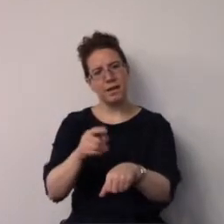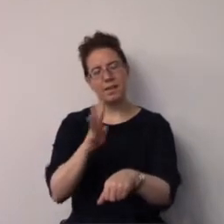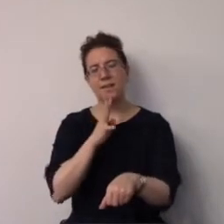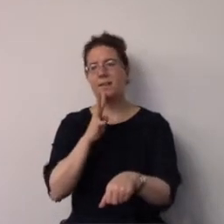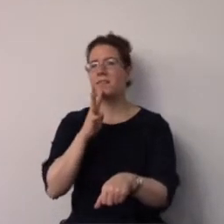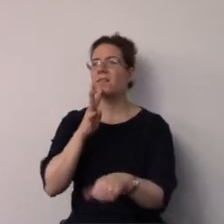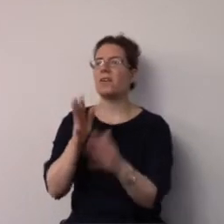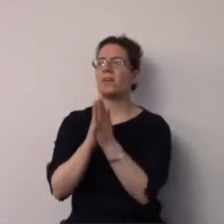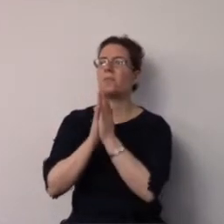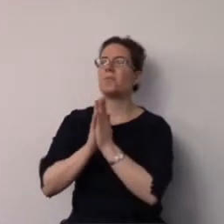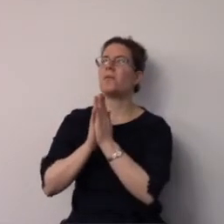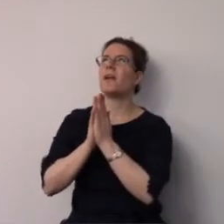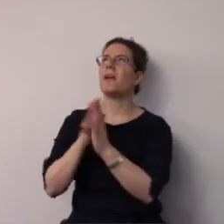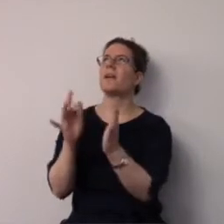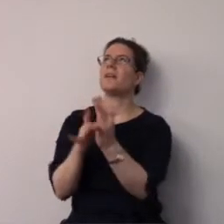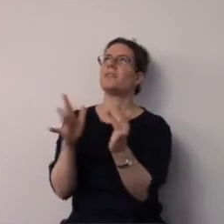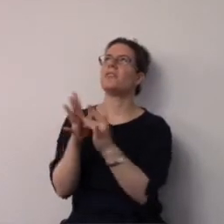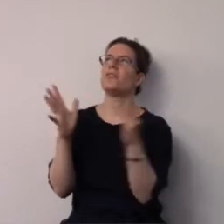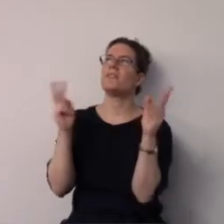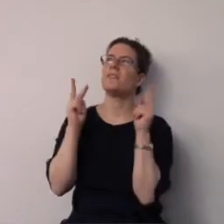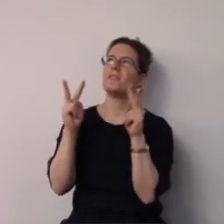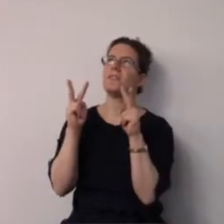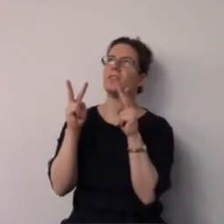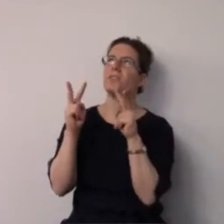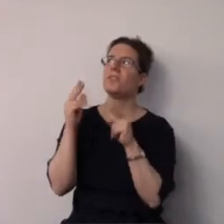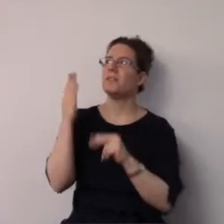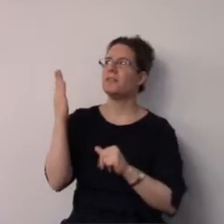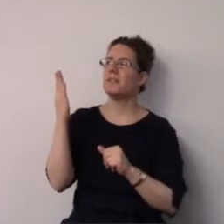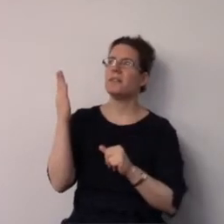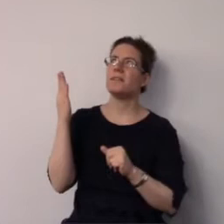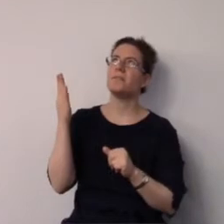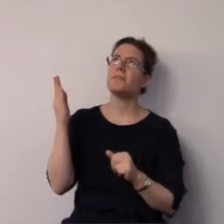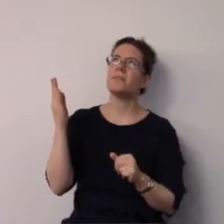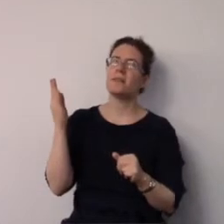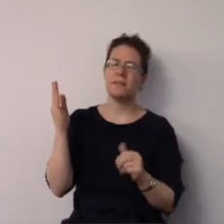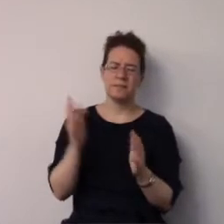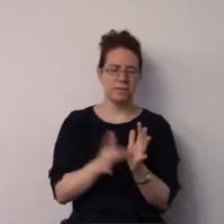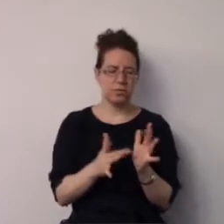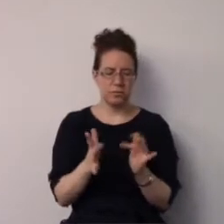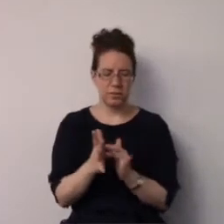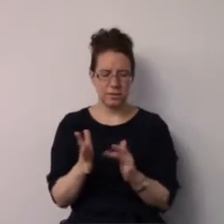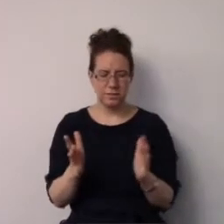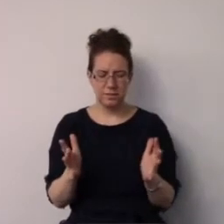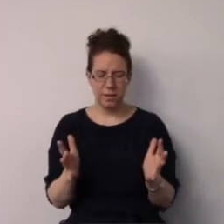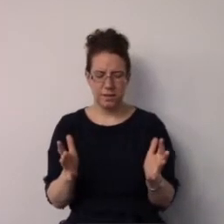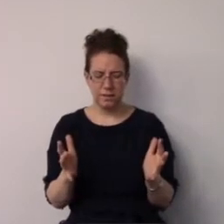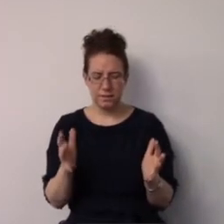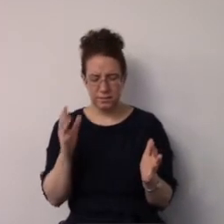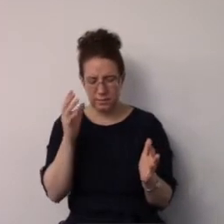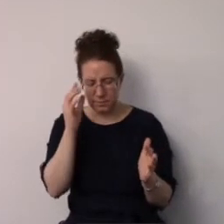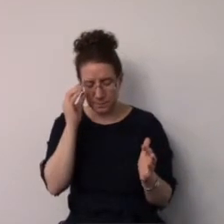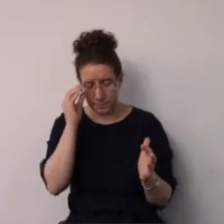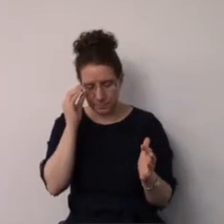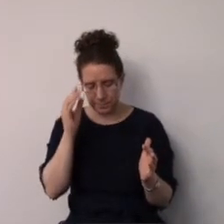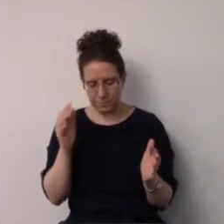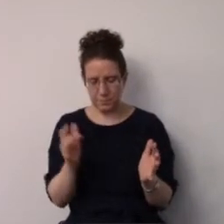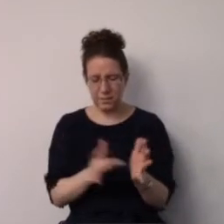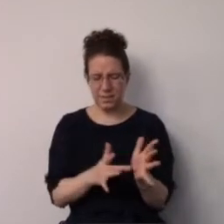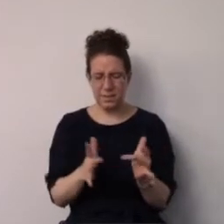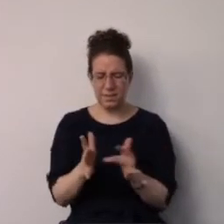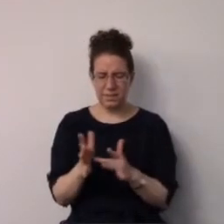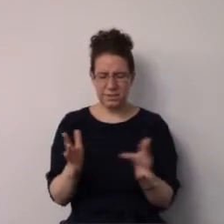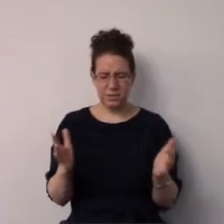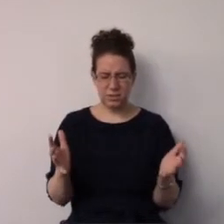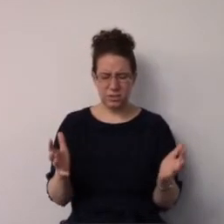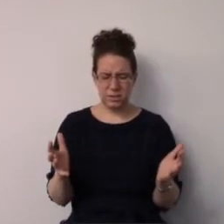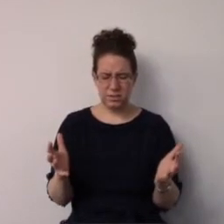love, Lord. And Lord God, transform us into your likeness. God,